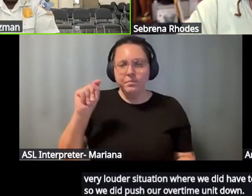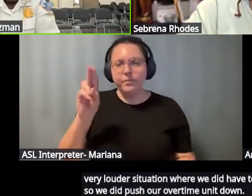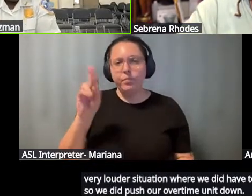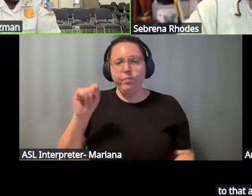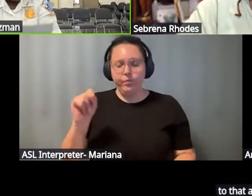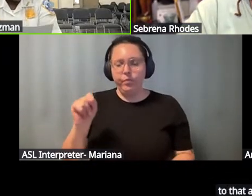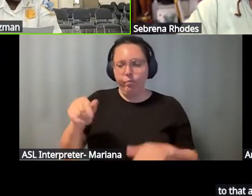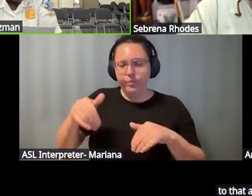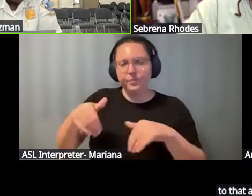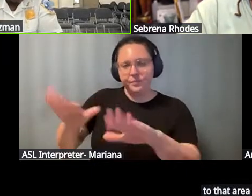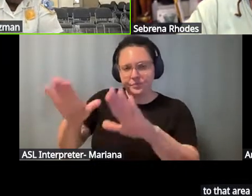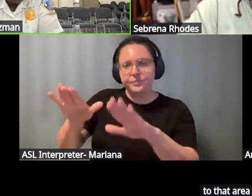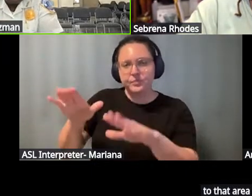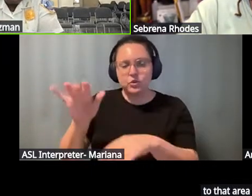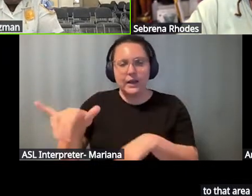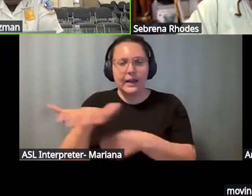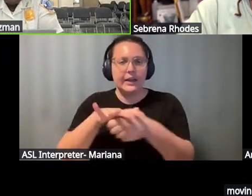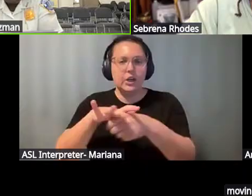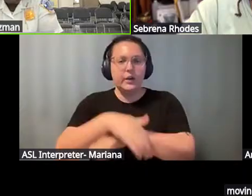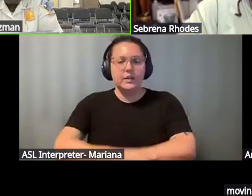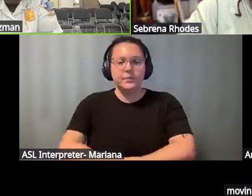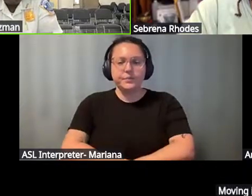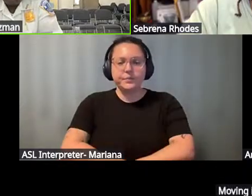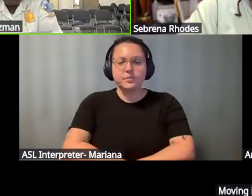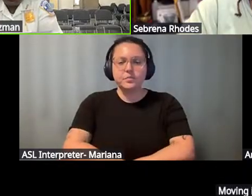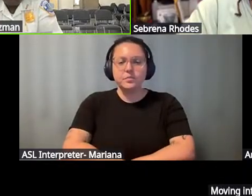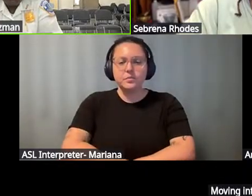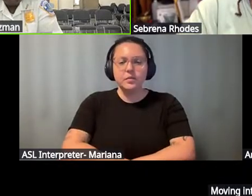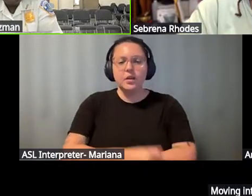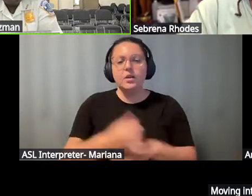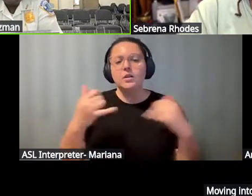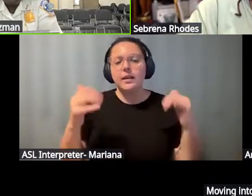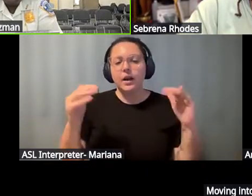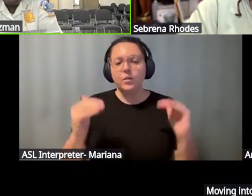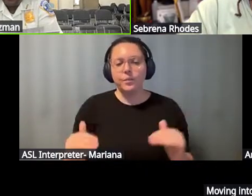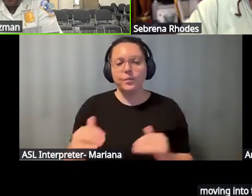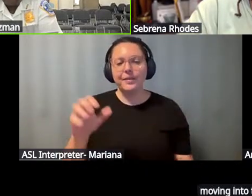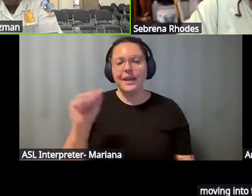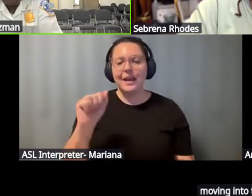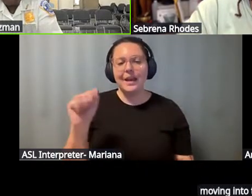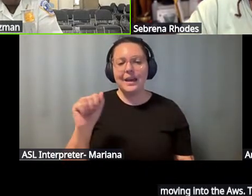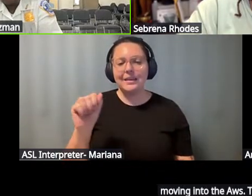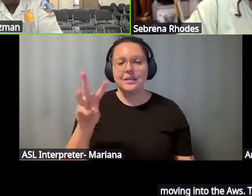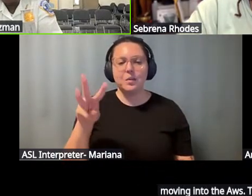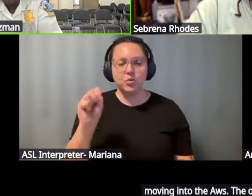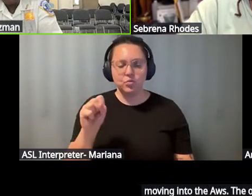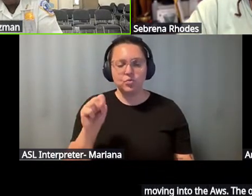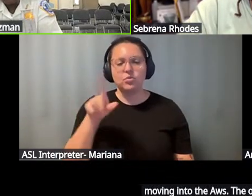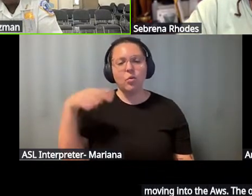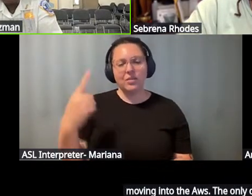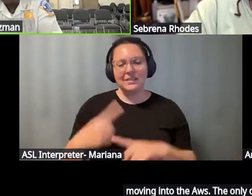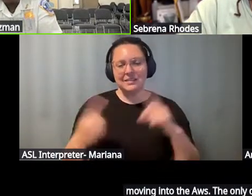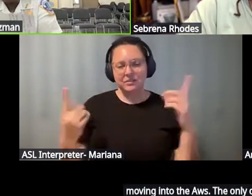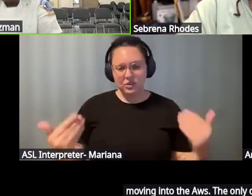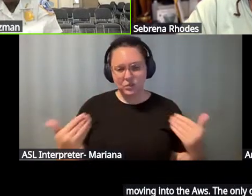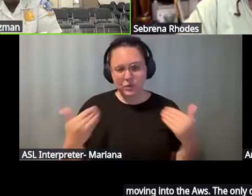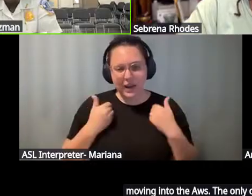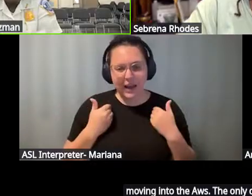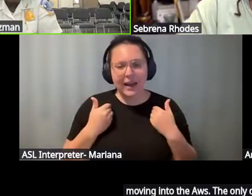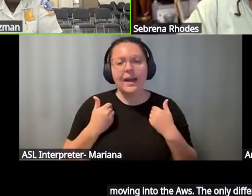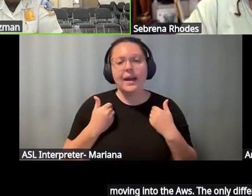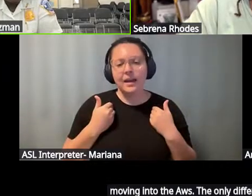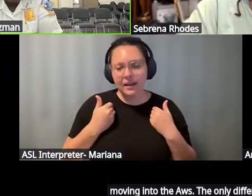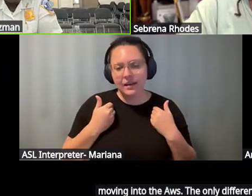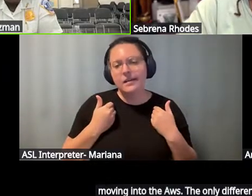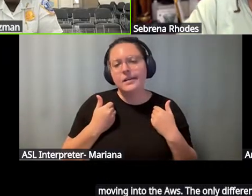well. Moving into the ADWs, the only difference that we did have, I put it up to